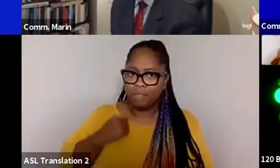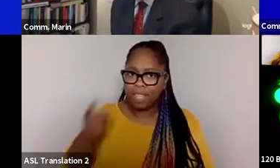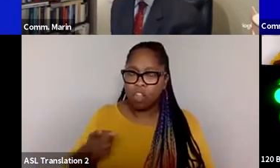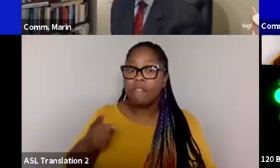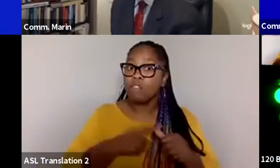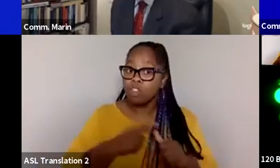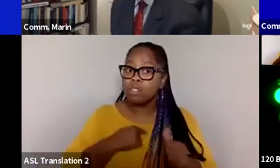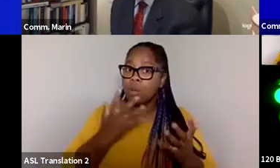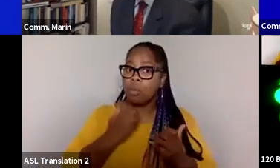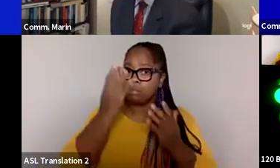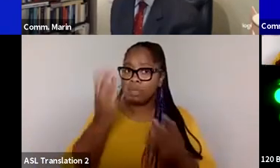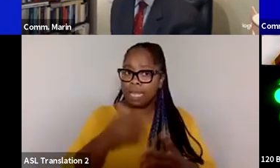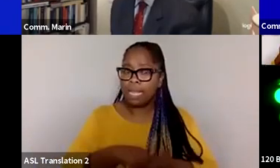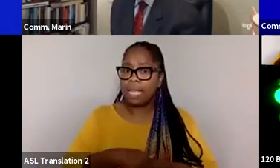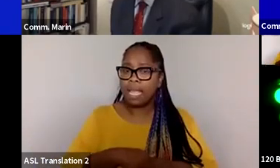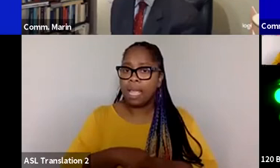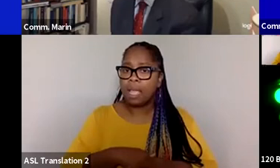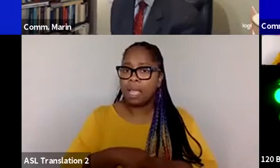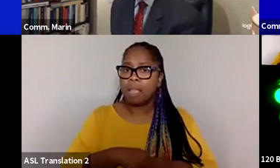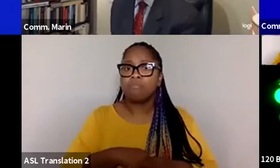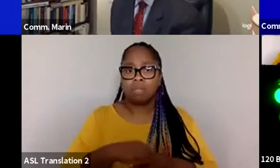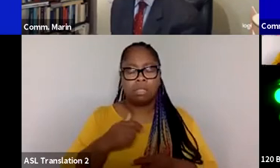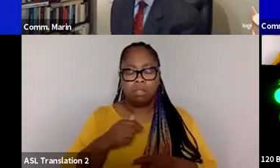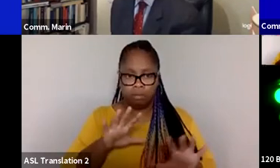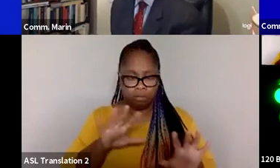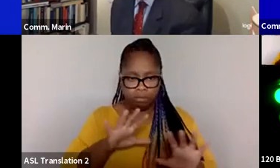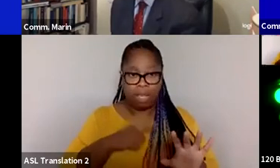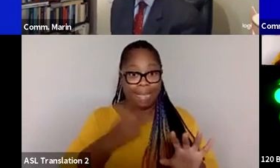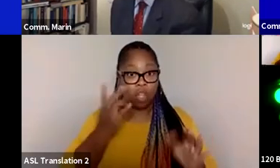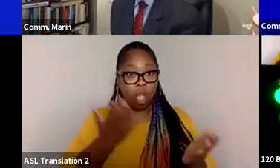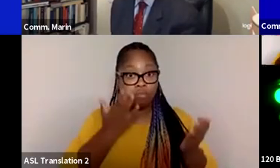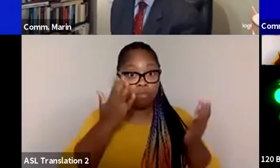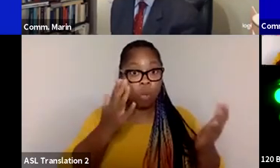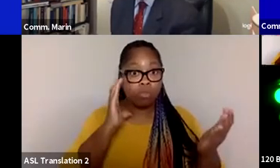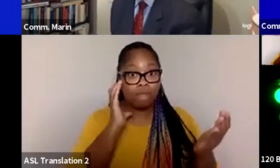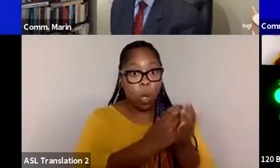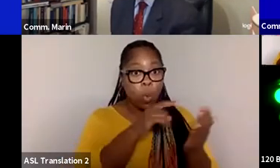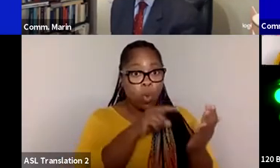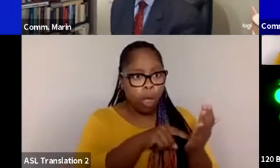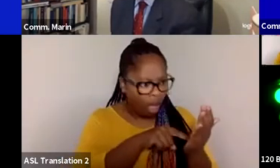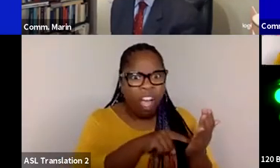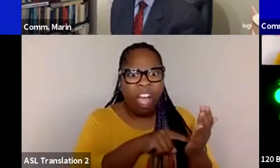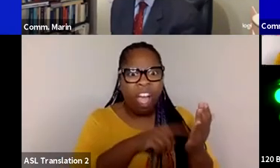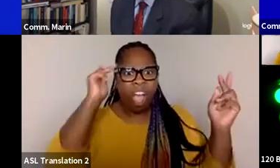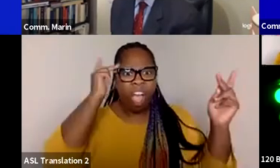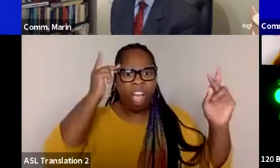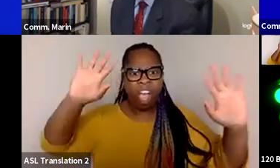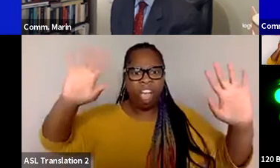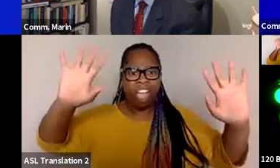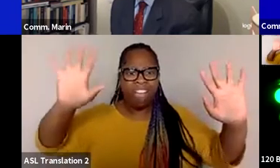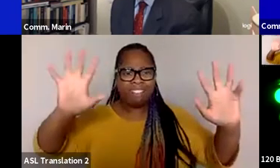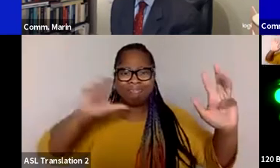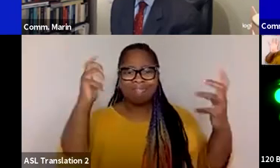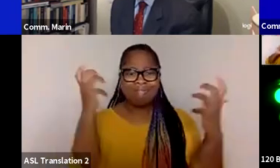I want to say that I'm actually went into a panic when I saw the proposed photo of what they proposed there. That design is not even